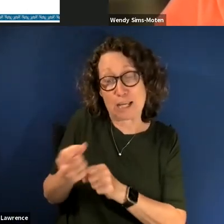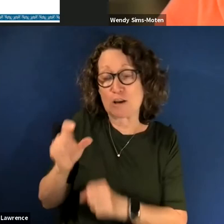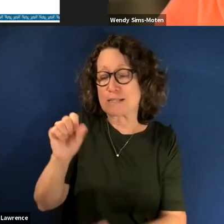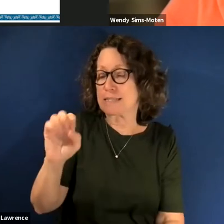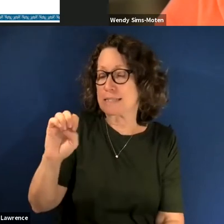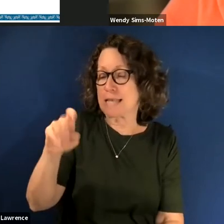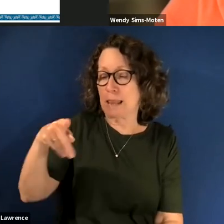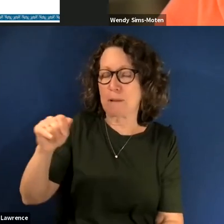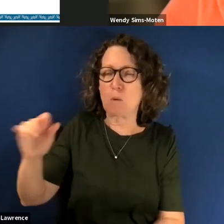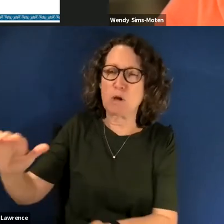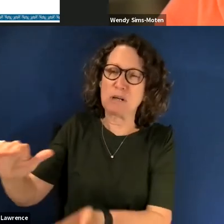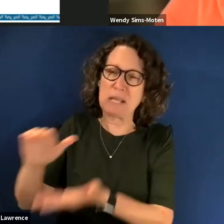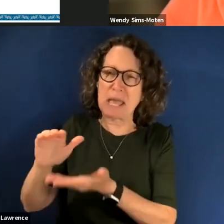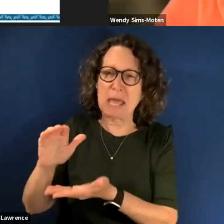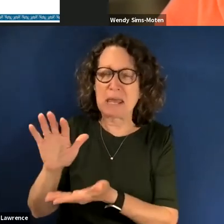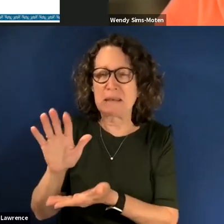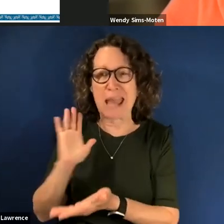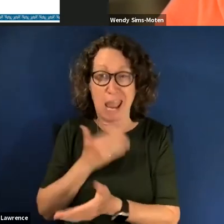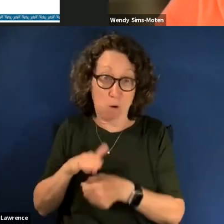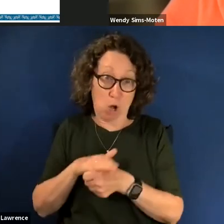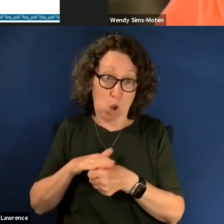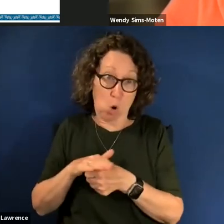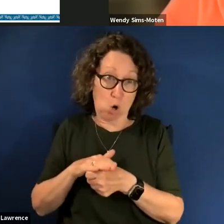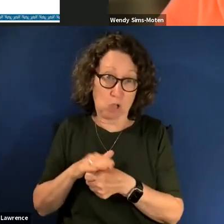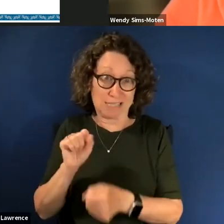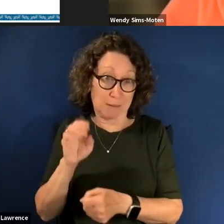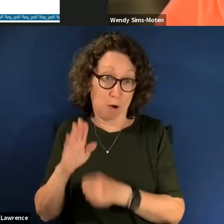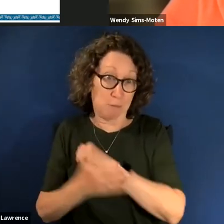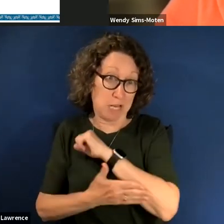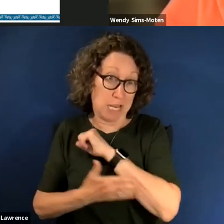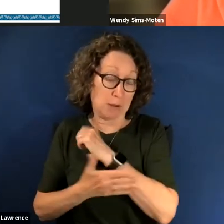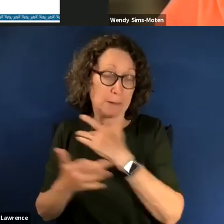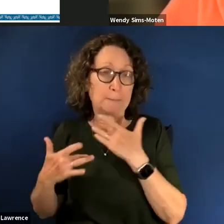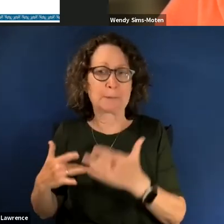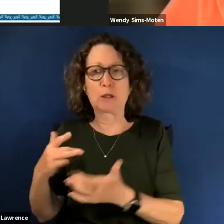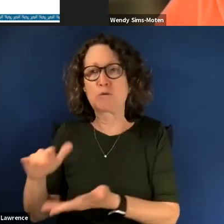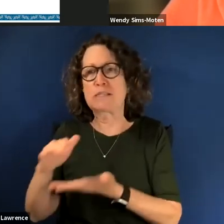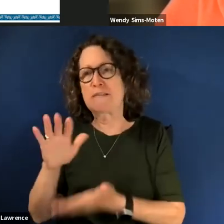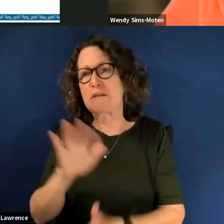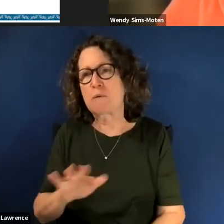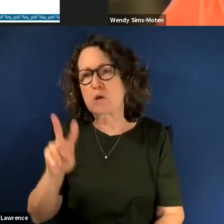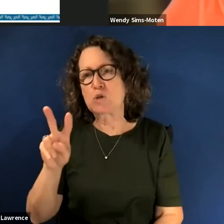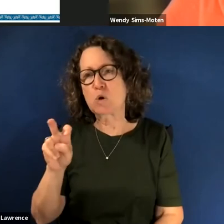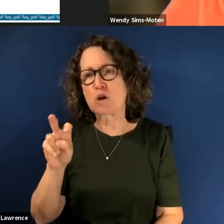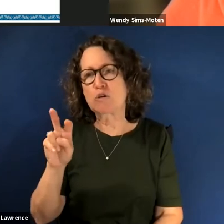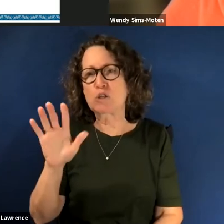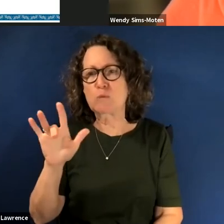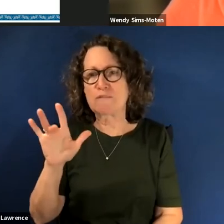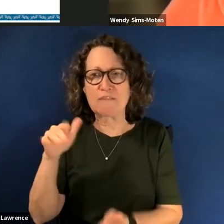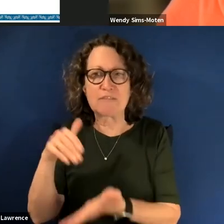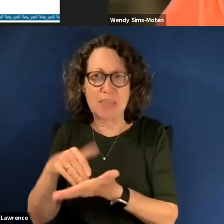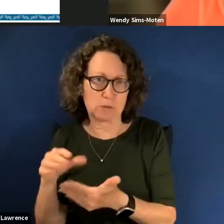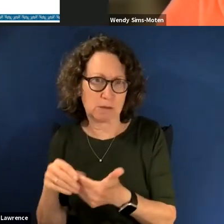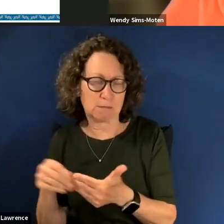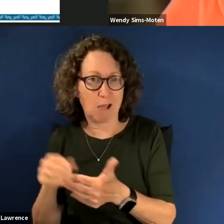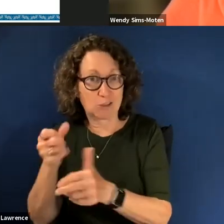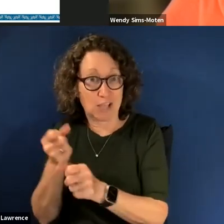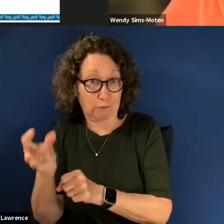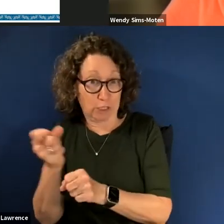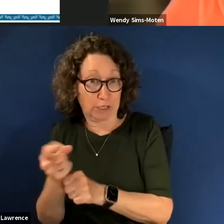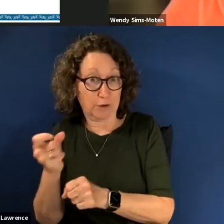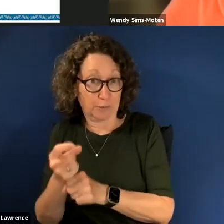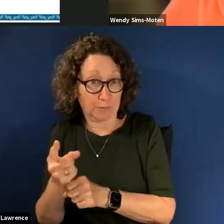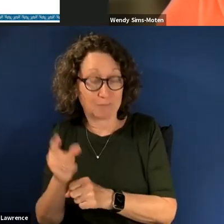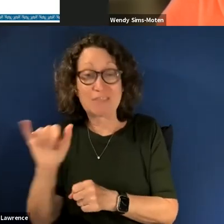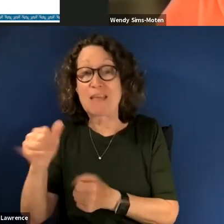would receive about, our local SELPA, Santa Barbara County SELPA, would receive about $225,000 per year,